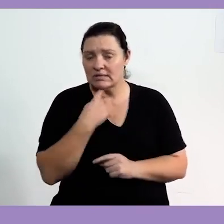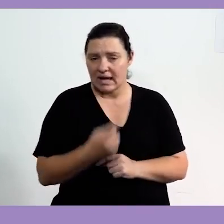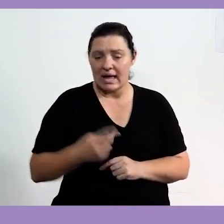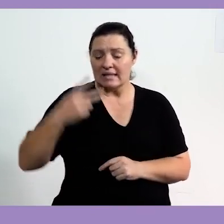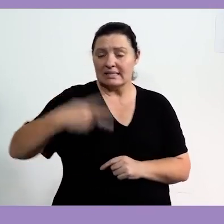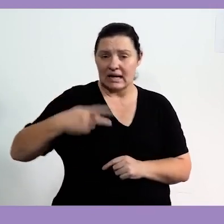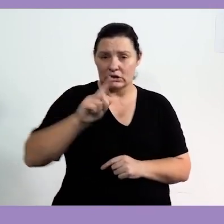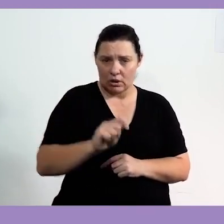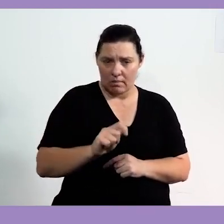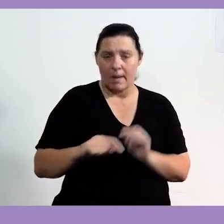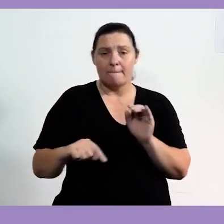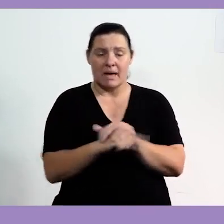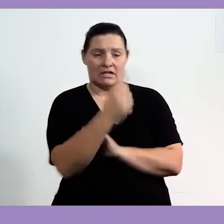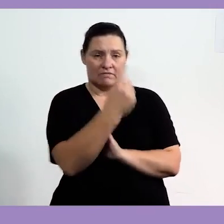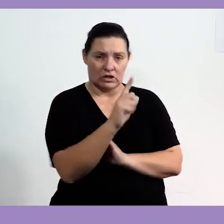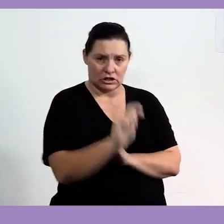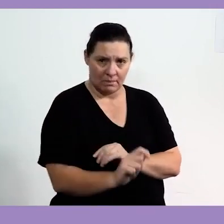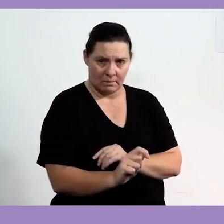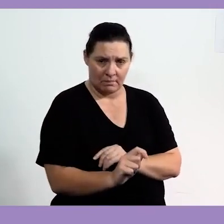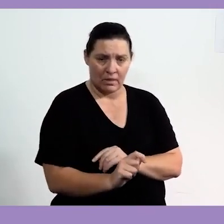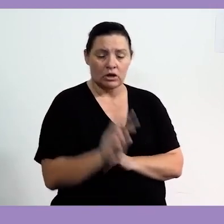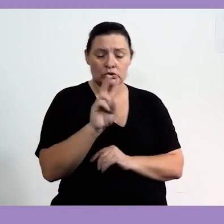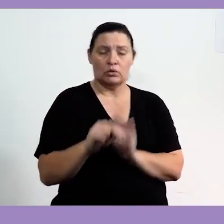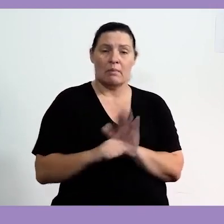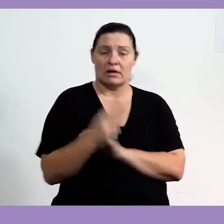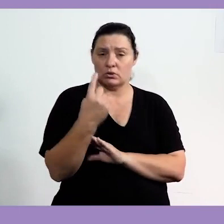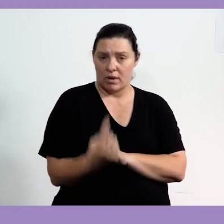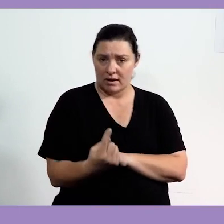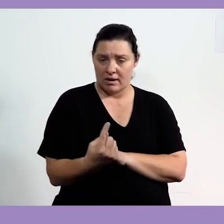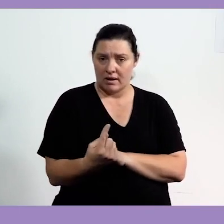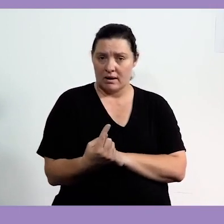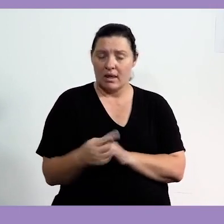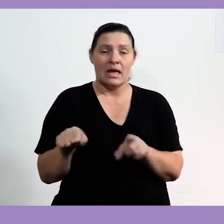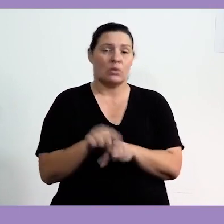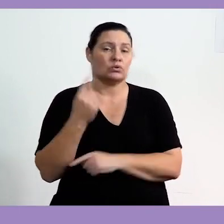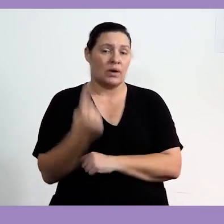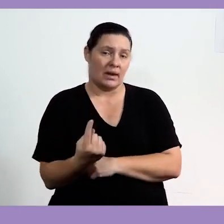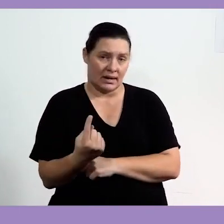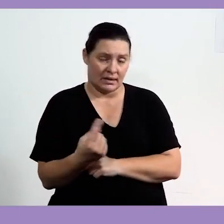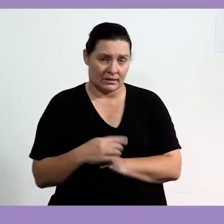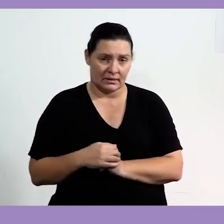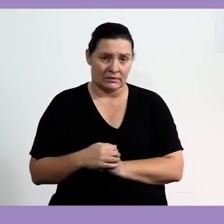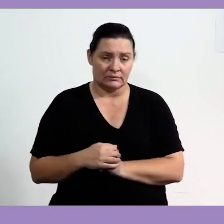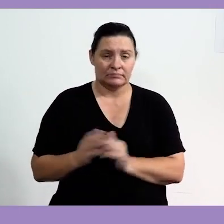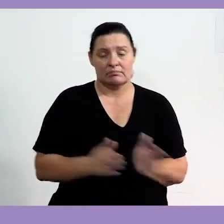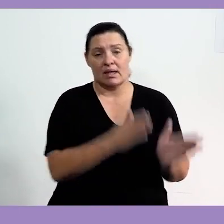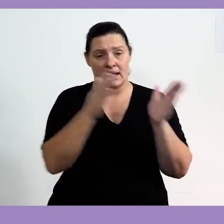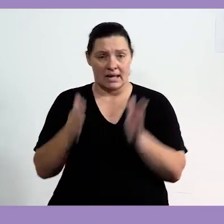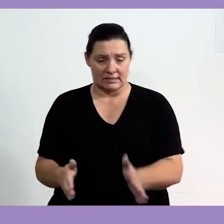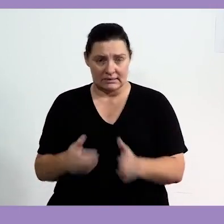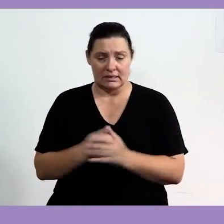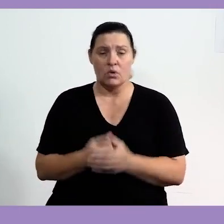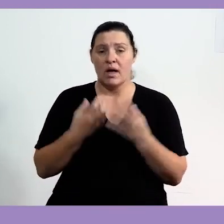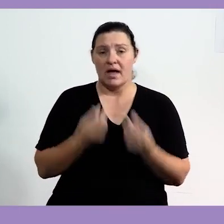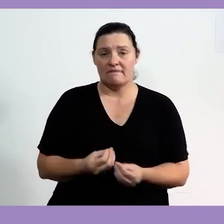we say that the second term minus the first term. So 2 minus 1 is 1. When we move on to